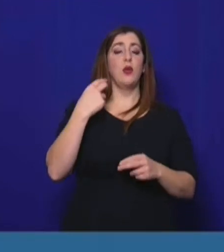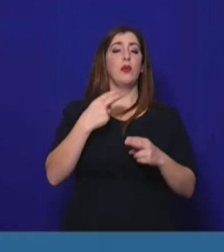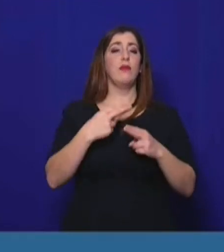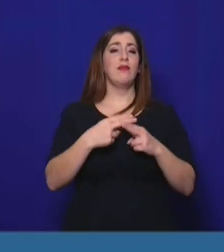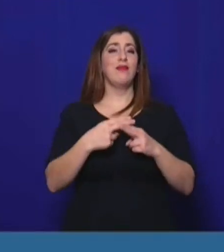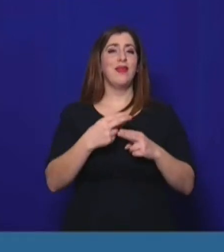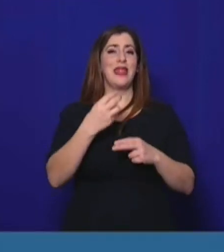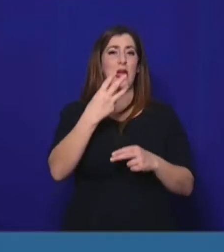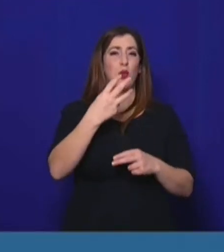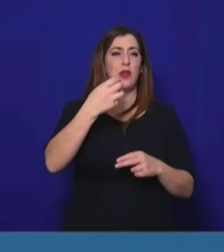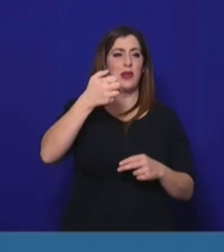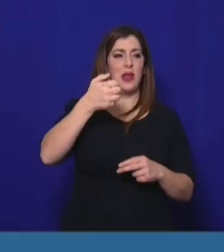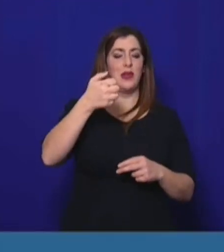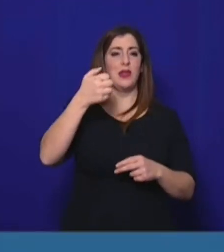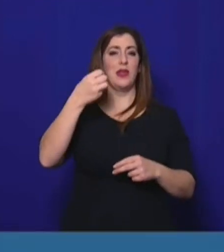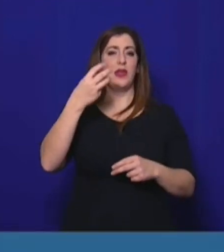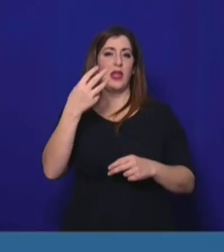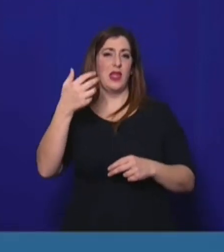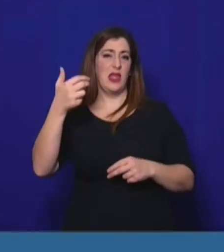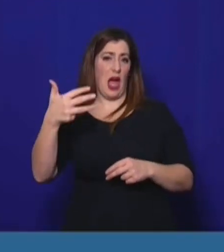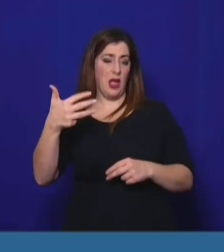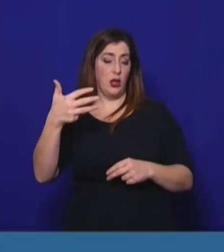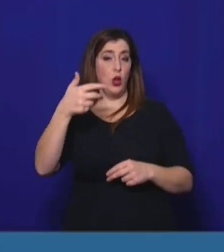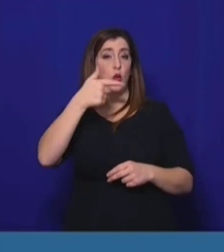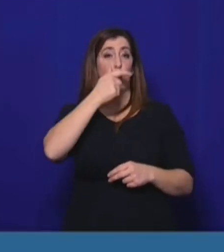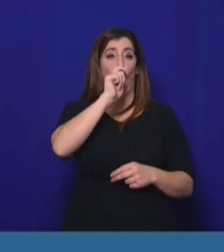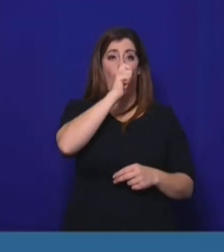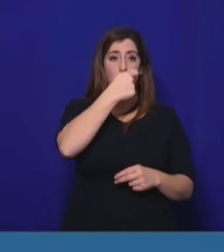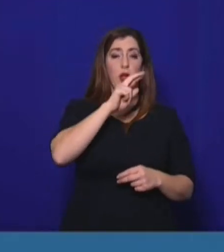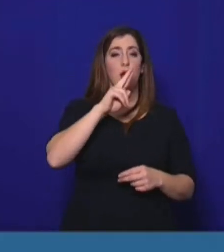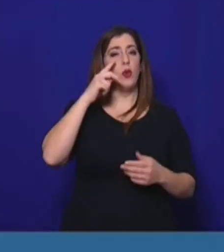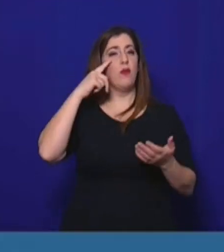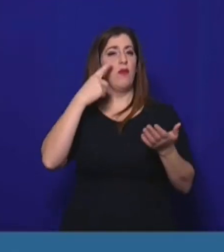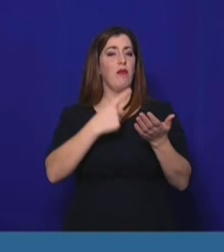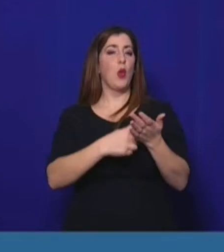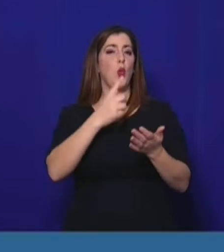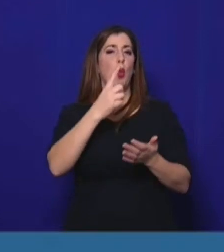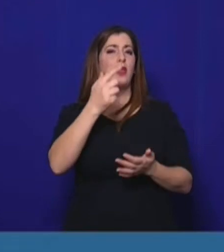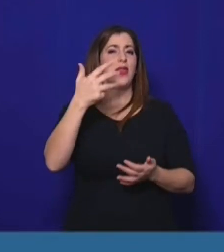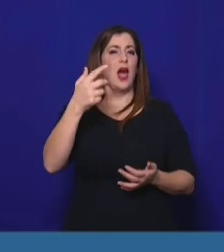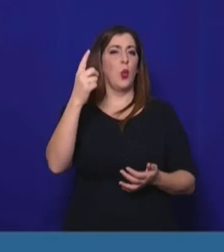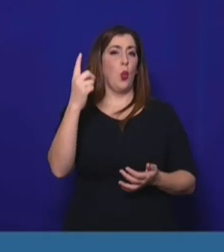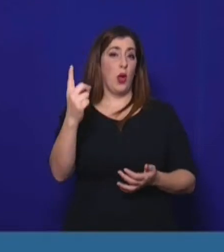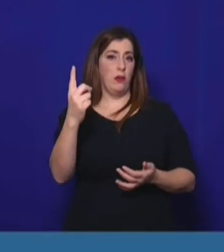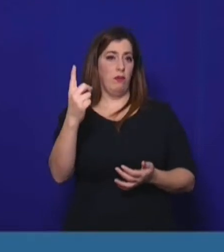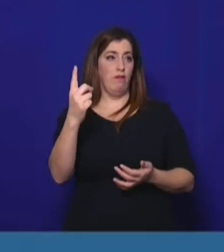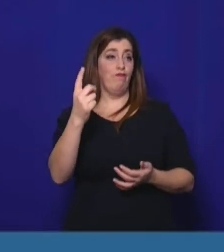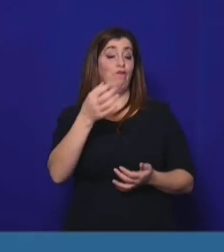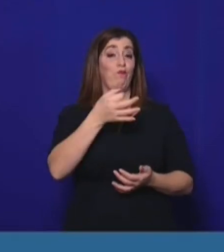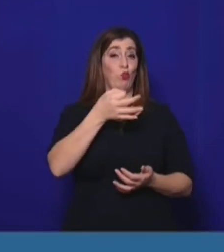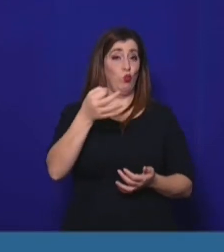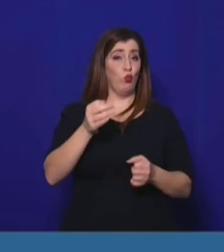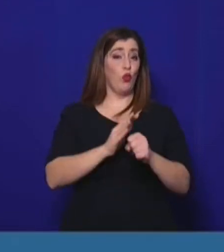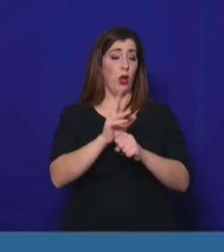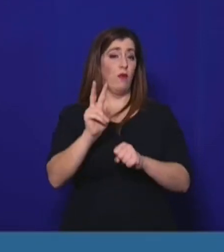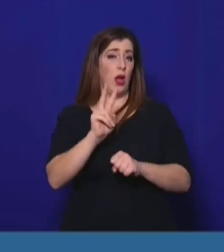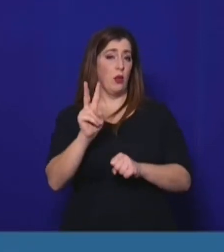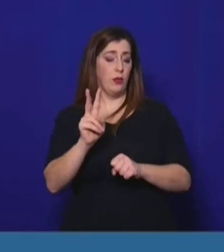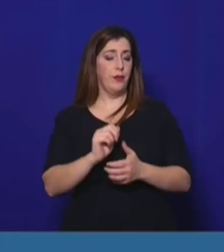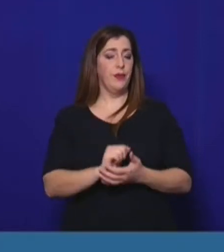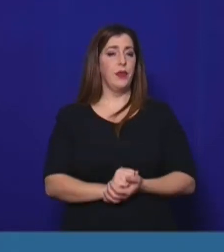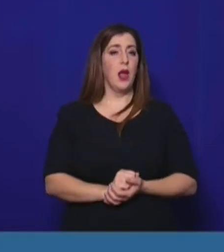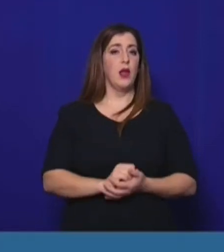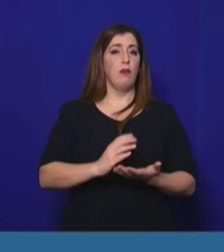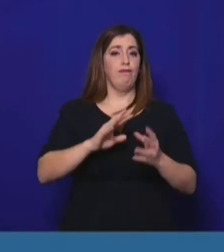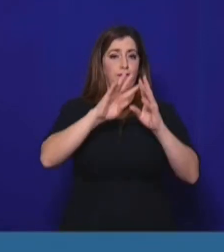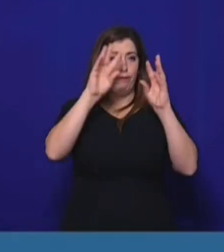3,639 swabs, and from these, we had 191 positive cases. So the total number of positive cases is